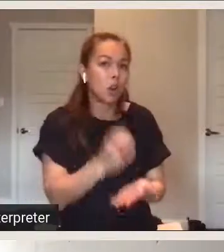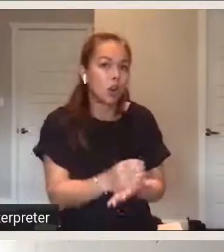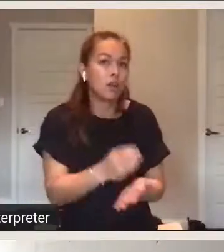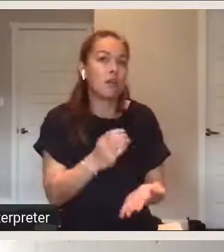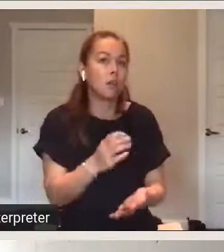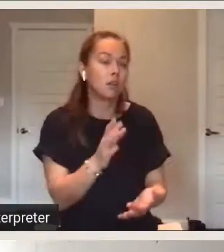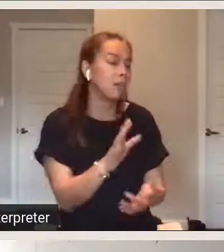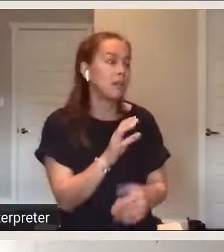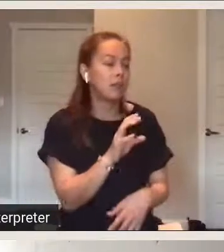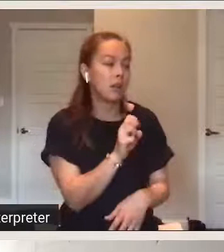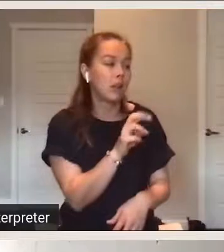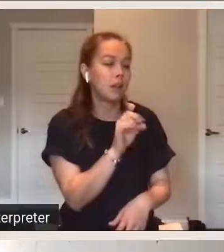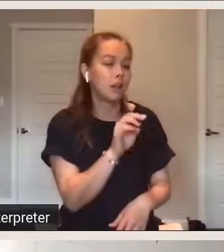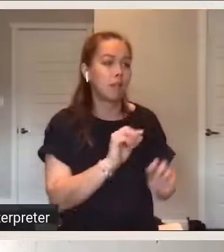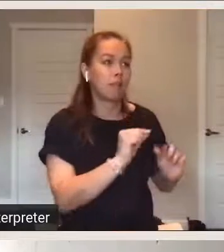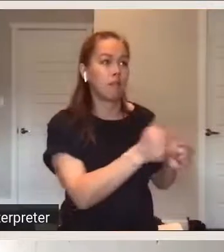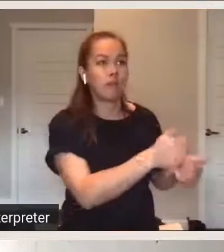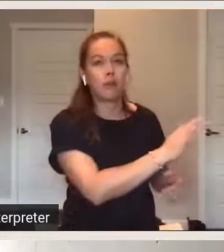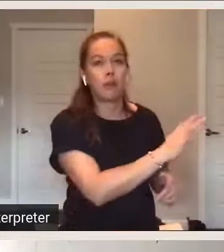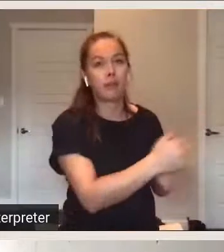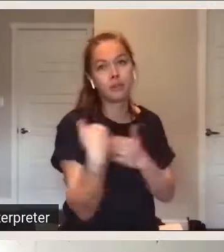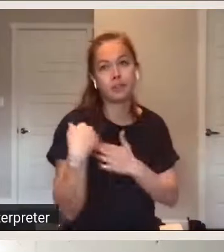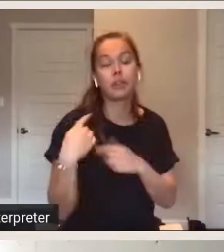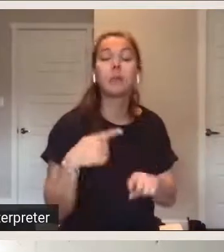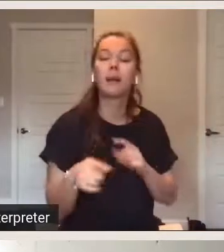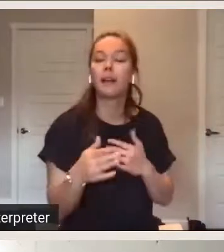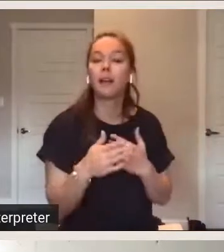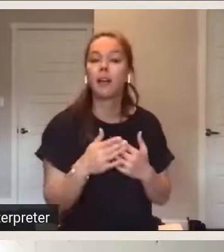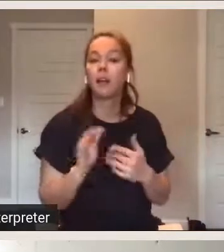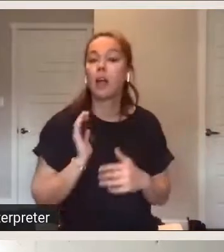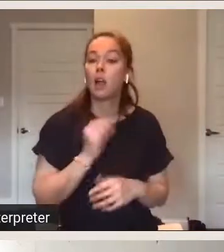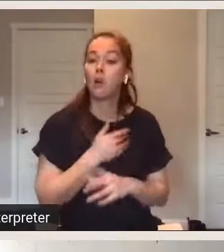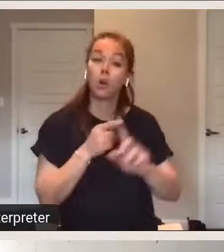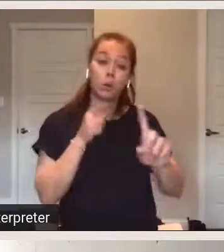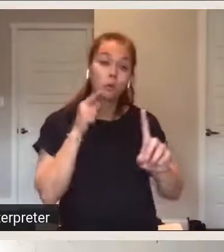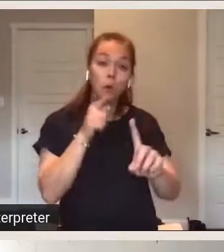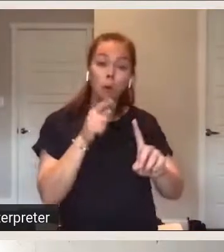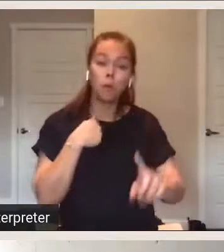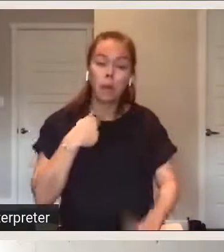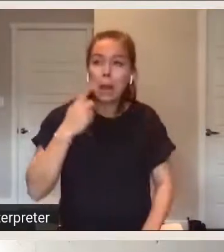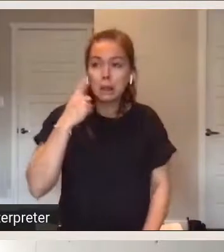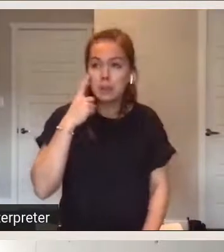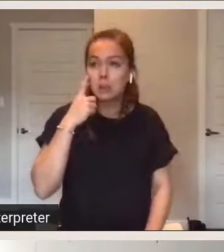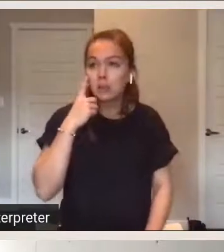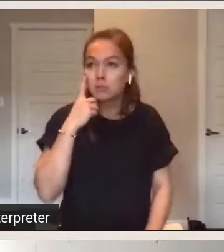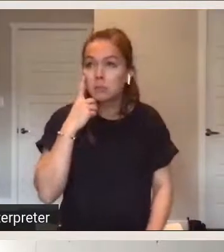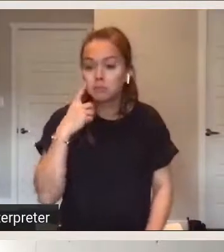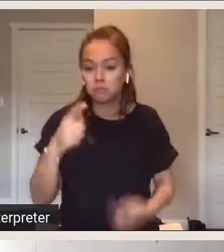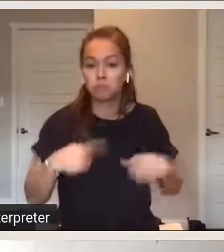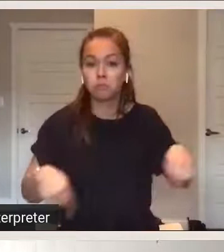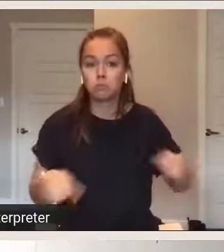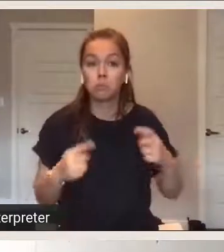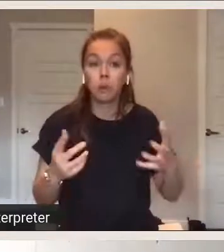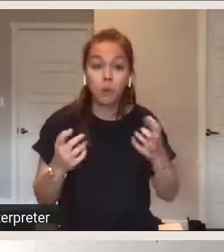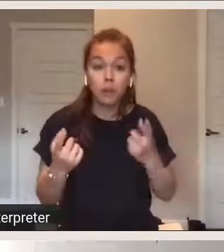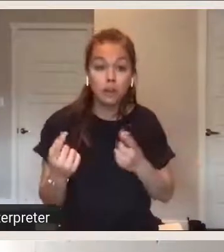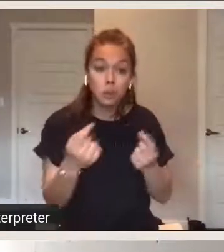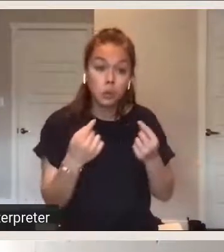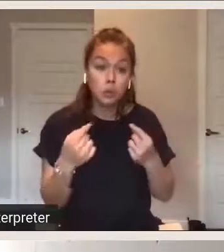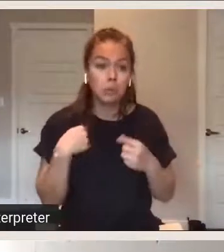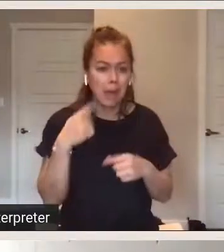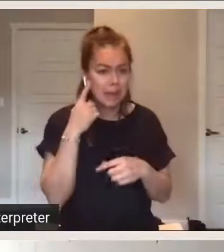what we were supposed to do, it gave me, you know, I think we achieved what we want, like production-wise, we achieved what we wanted to